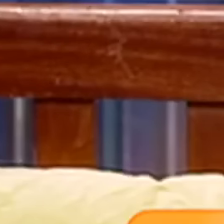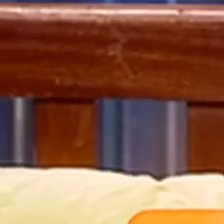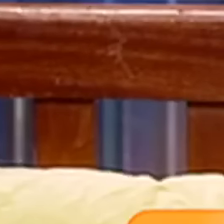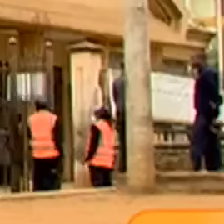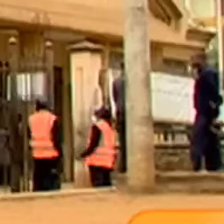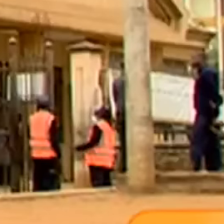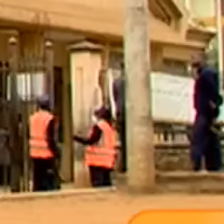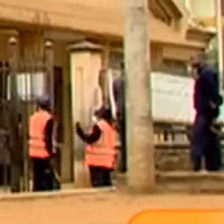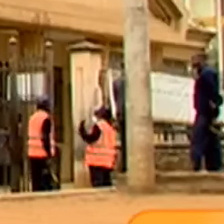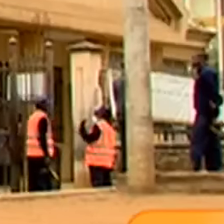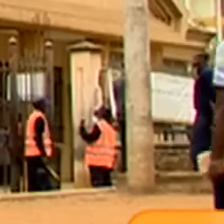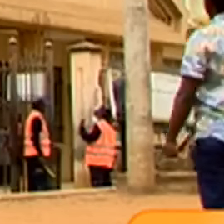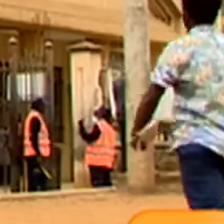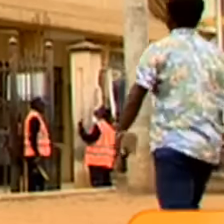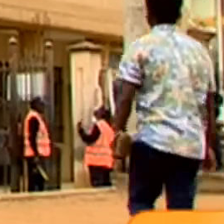bills of rights.